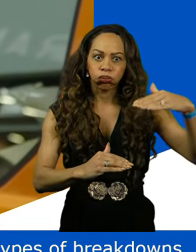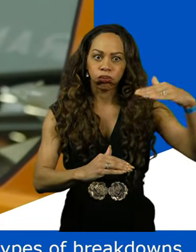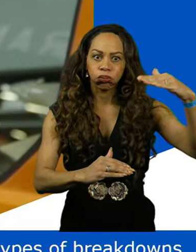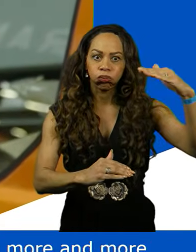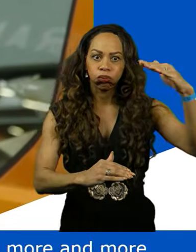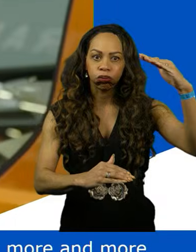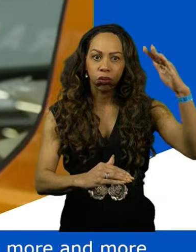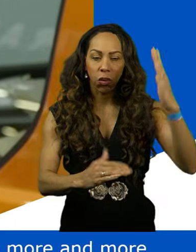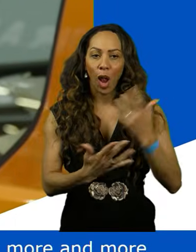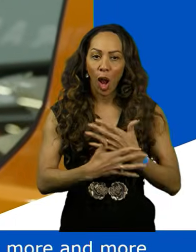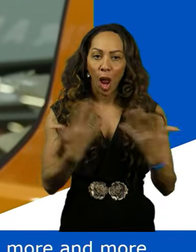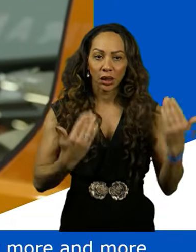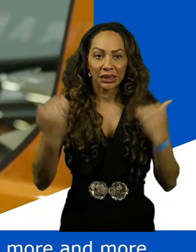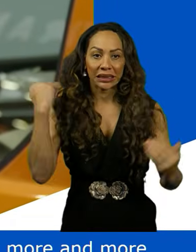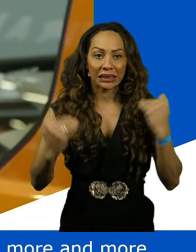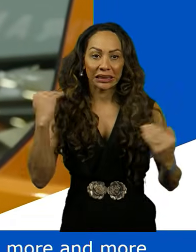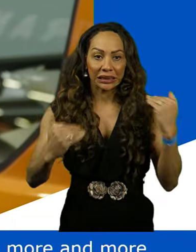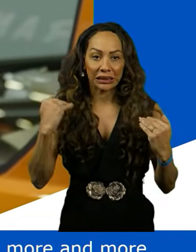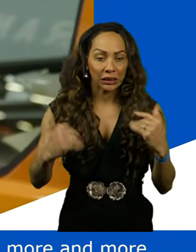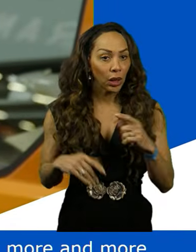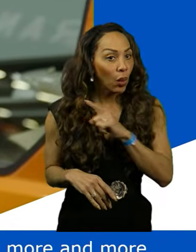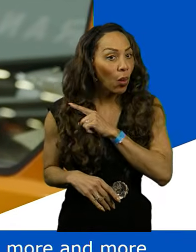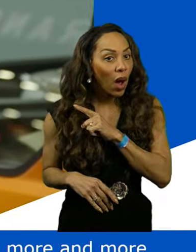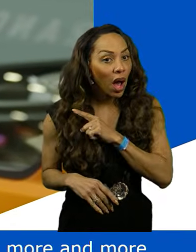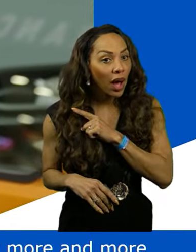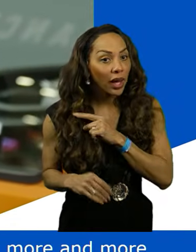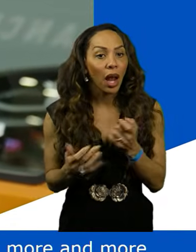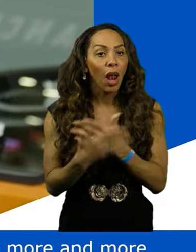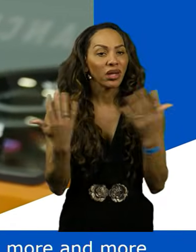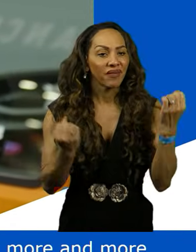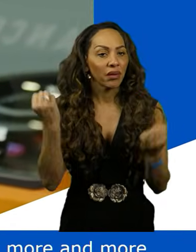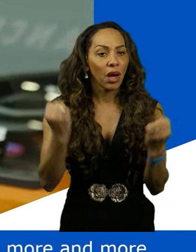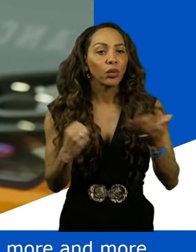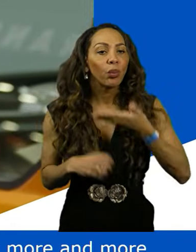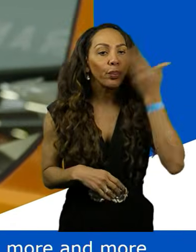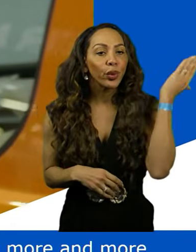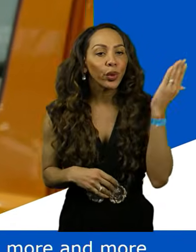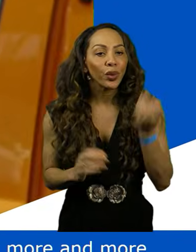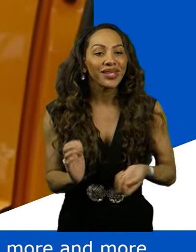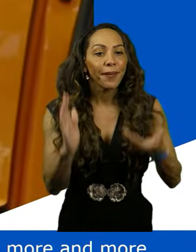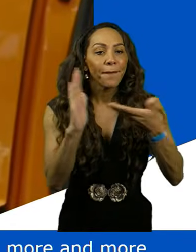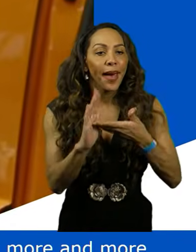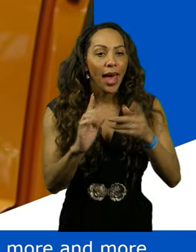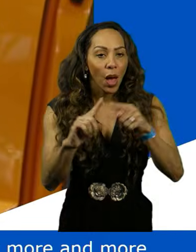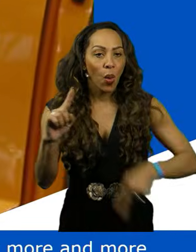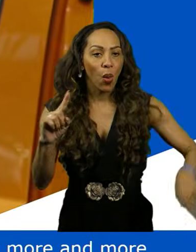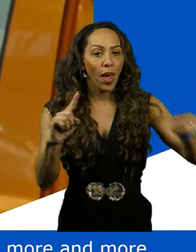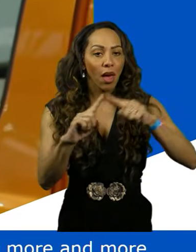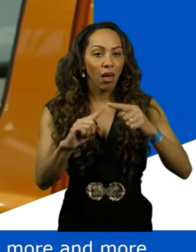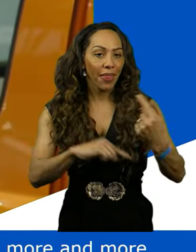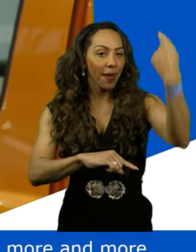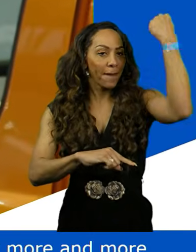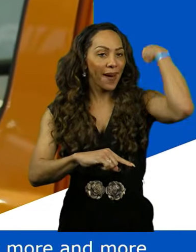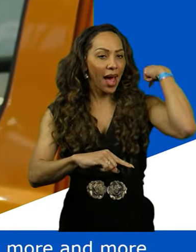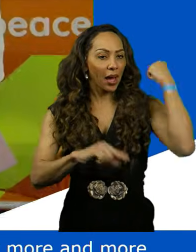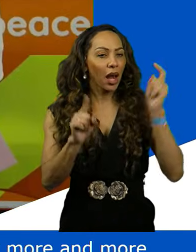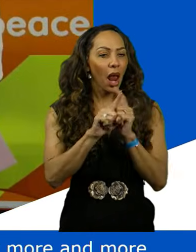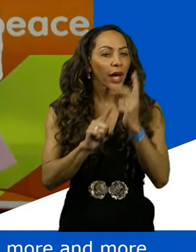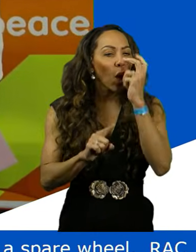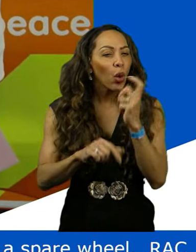and that's simply because vehicles no longer carry a spare wheel. So RAC have a number of options that we can support you with a flat